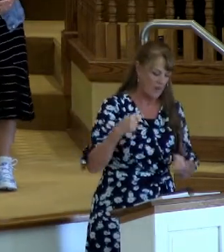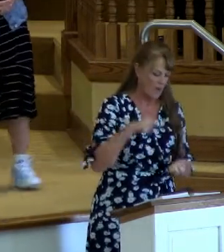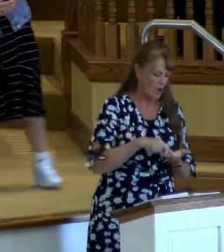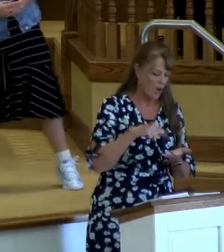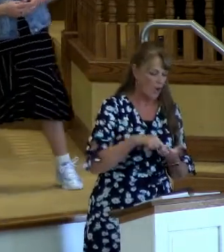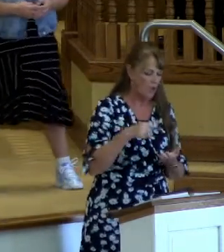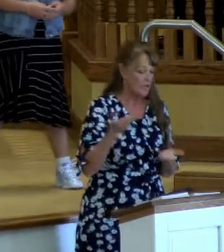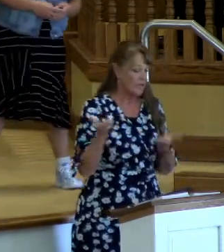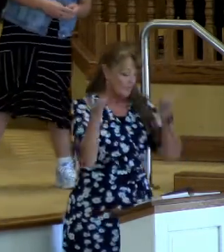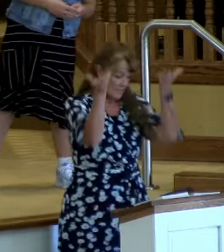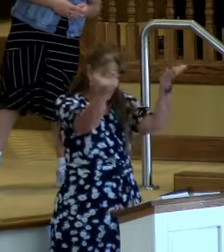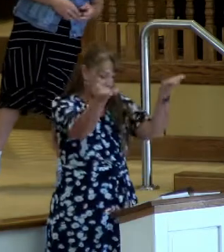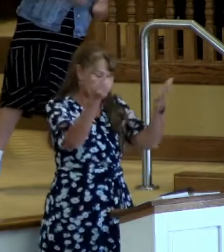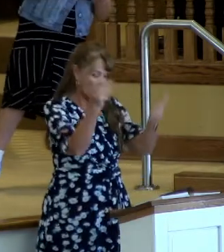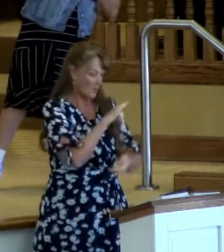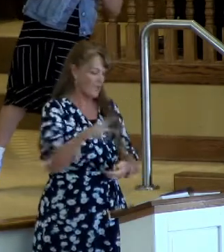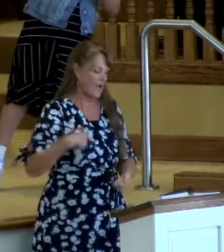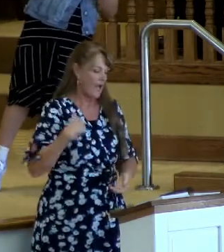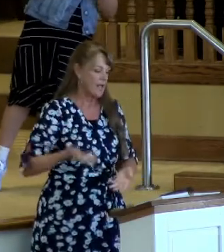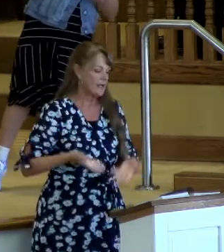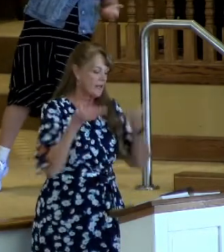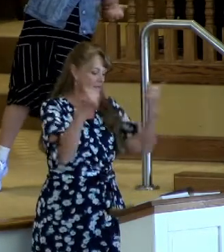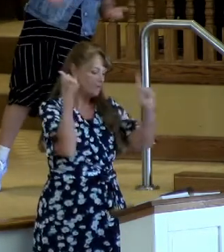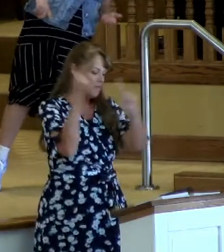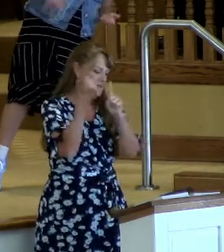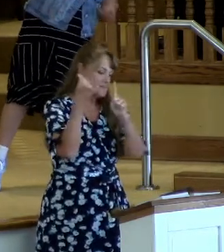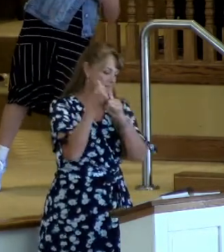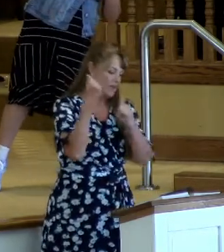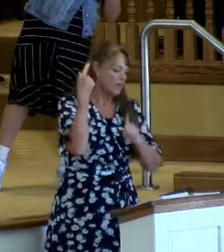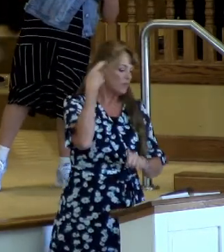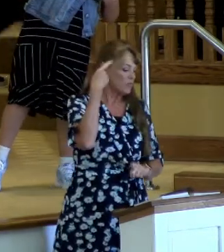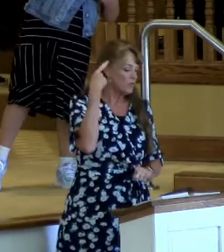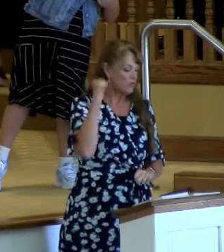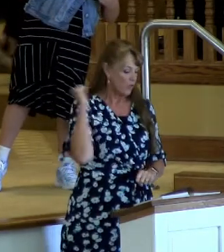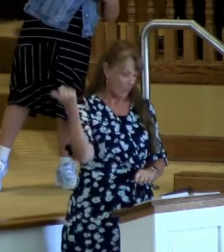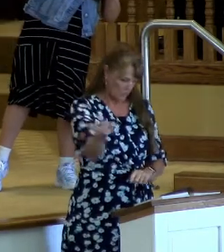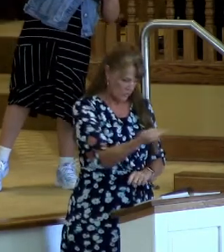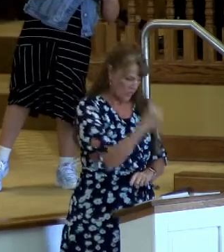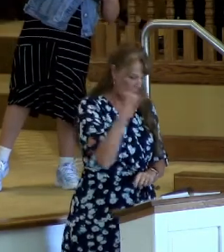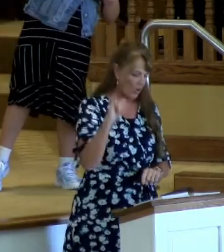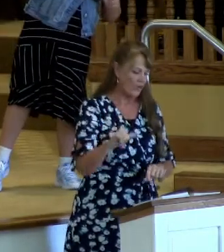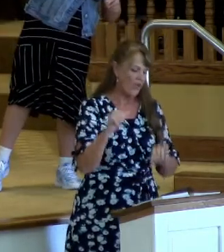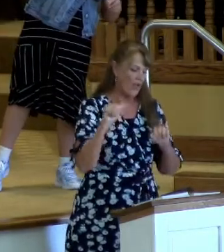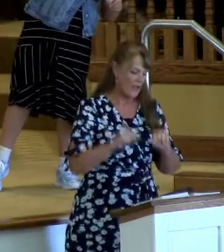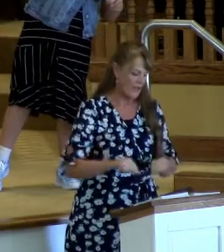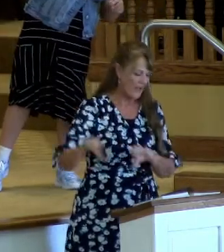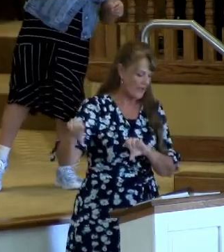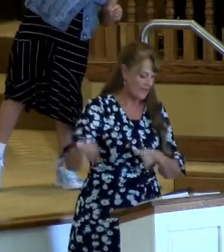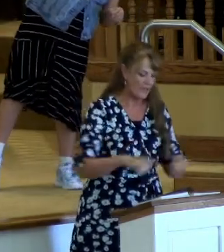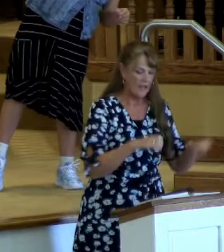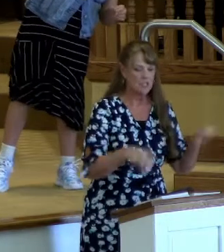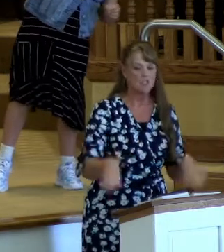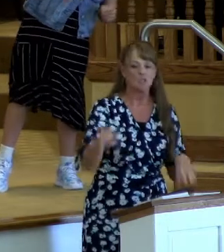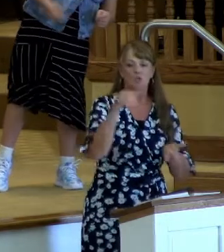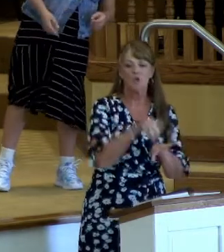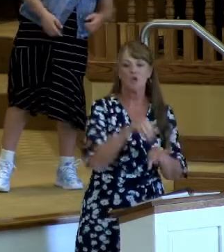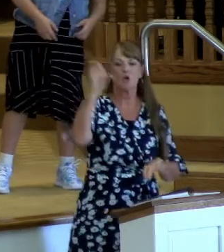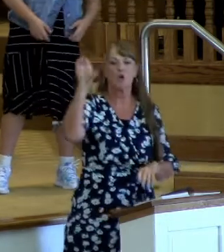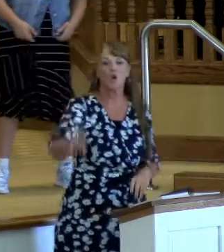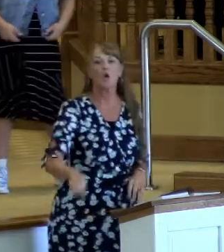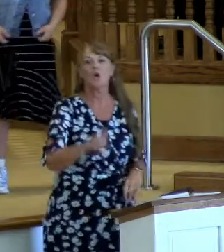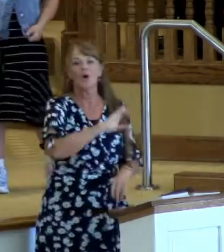owe. Here, Lord, I give myself away. 'Tis all that I can